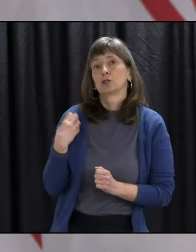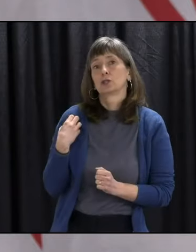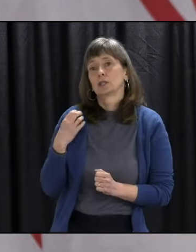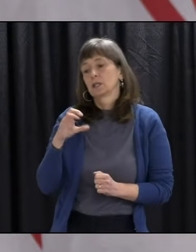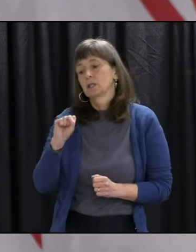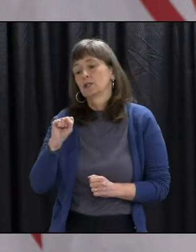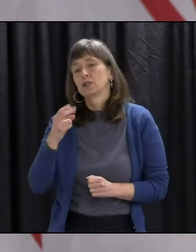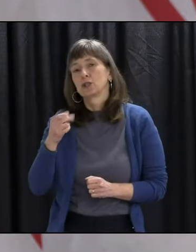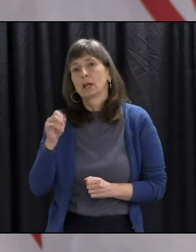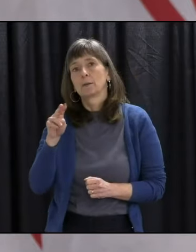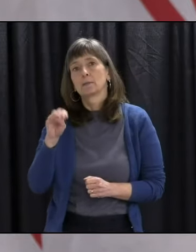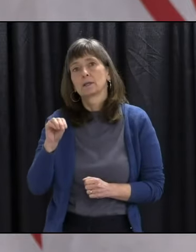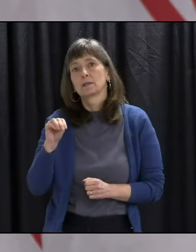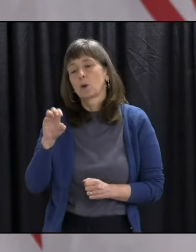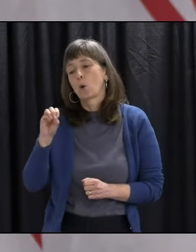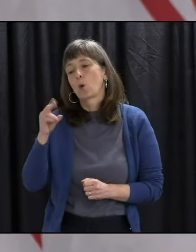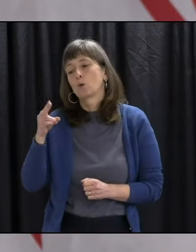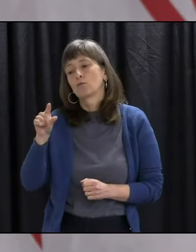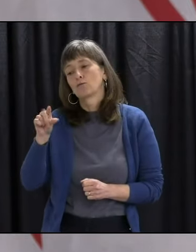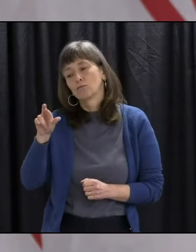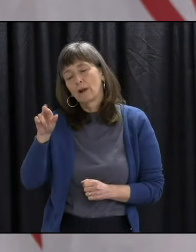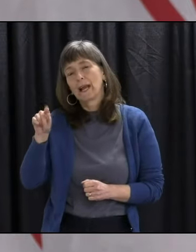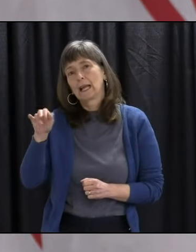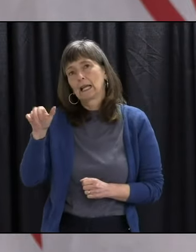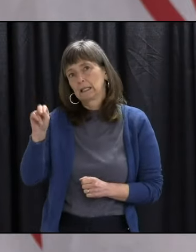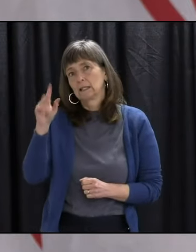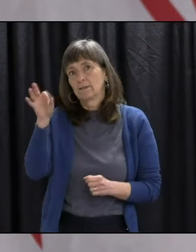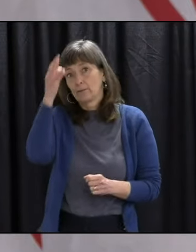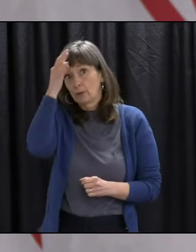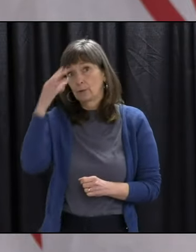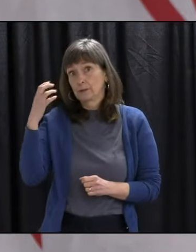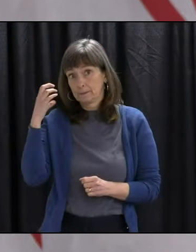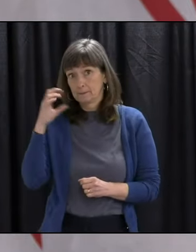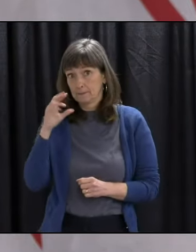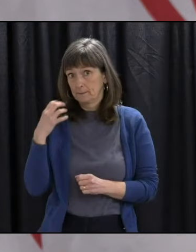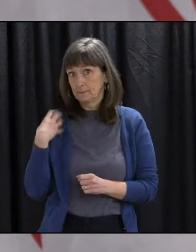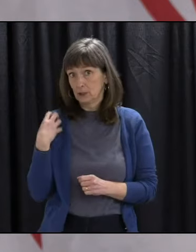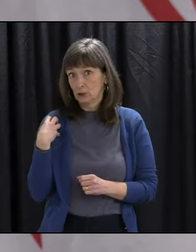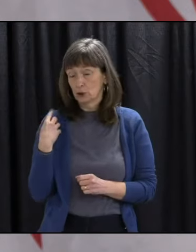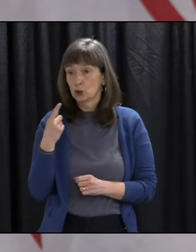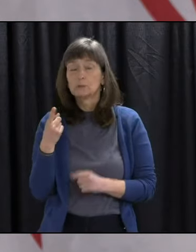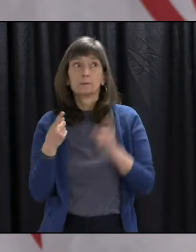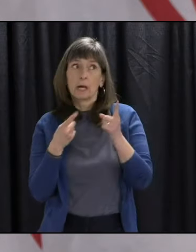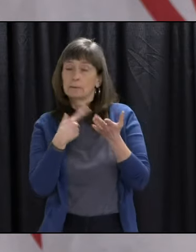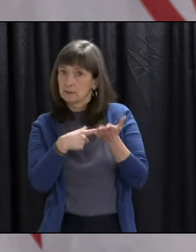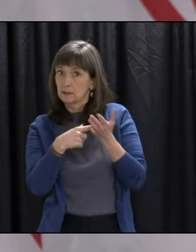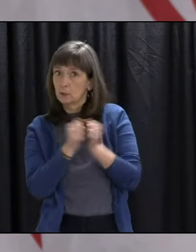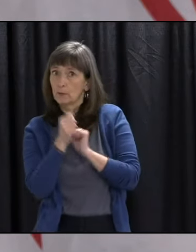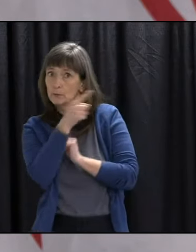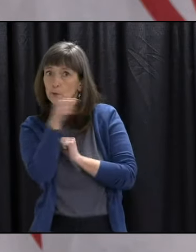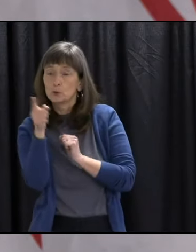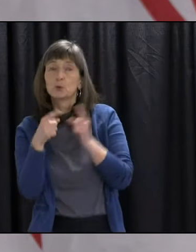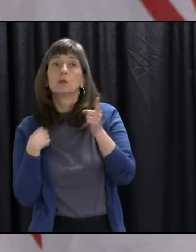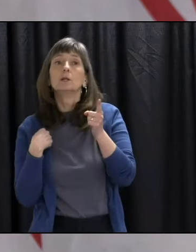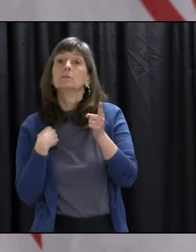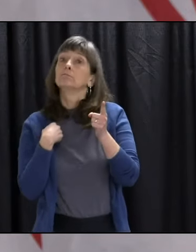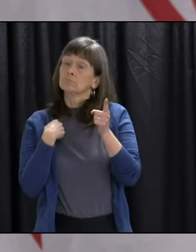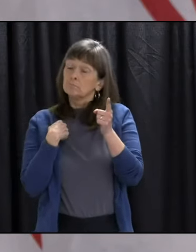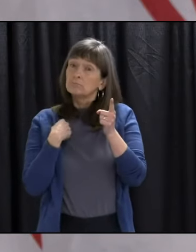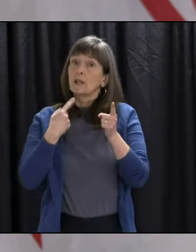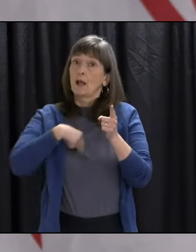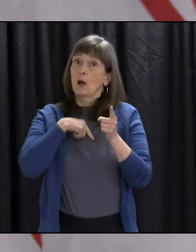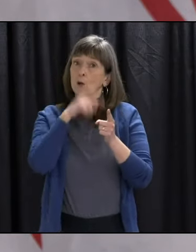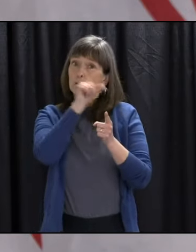issue. And we both know that this is too critical to ignore and that the federal government is looking at all options to make